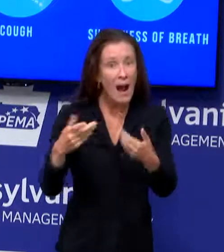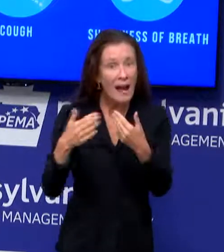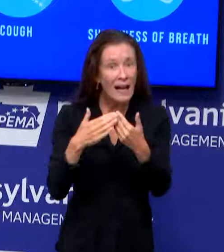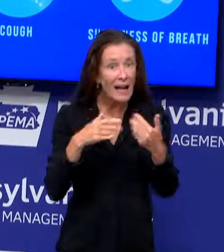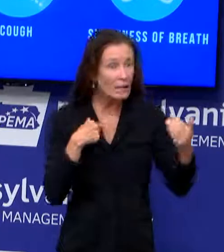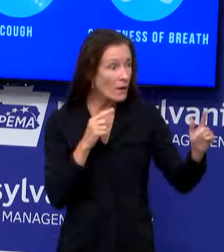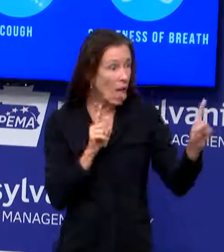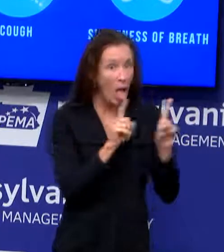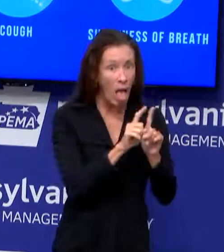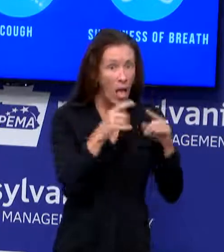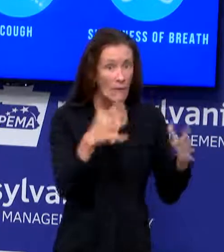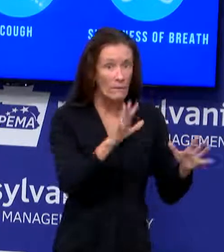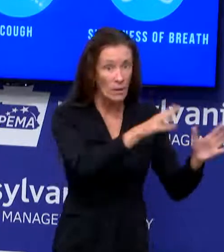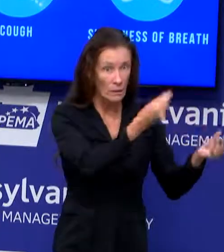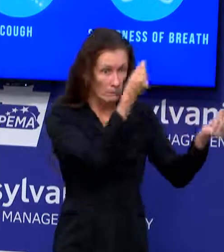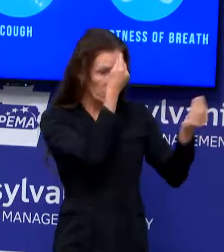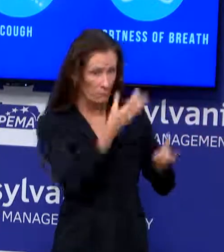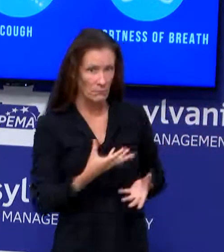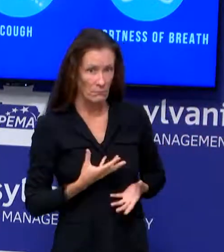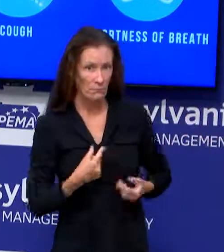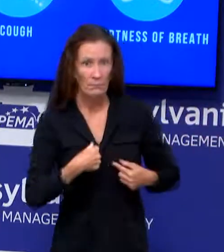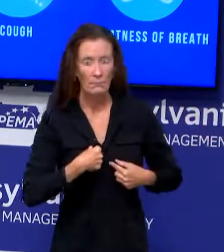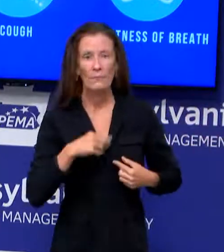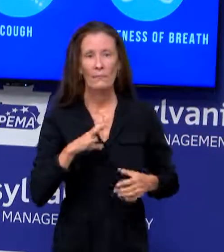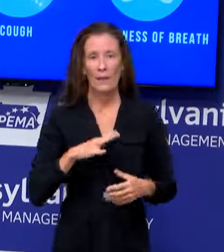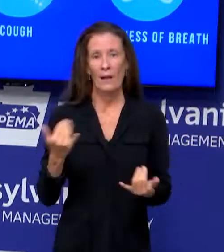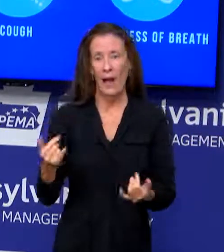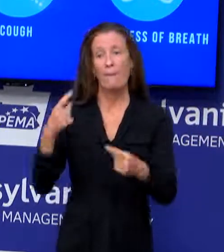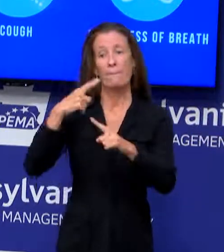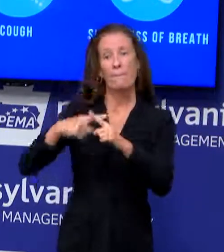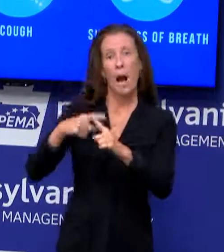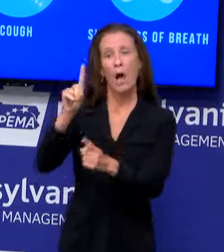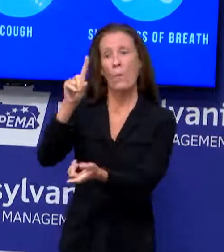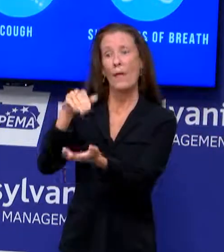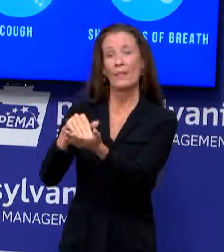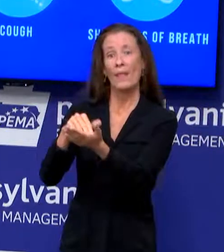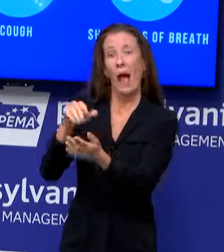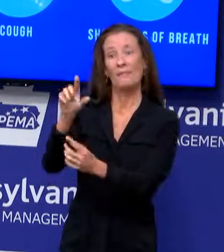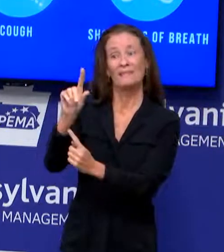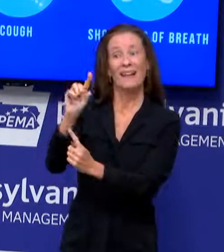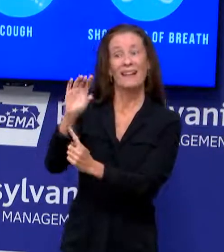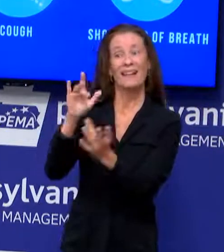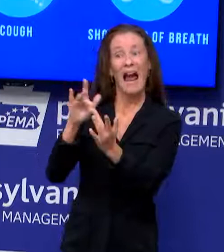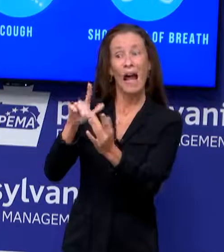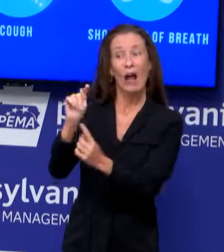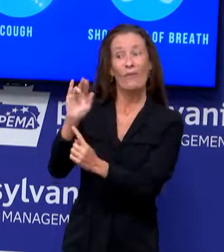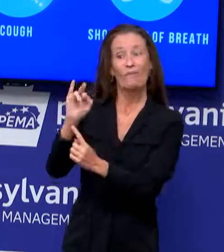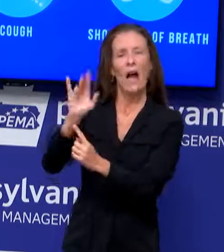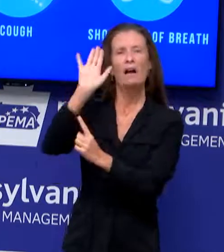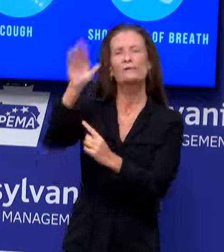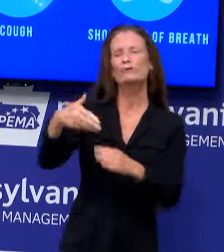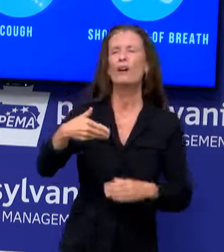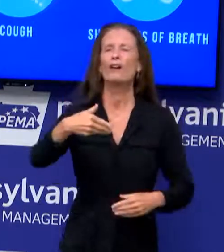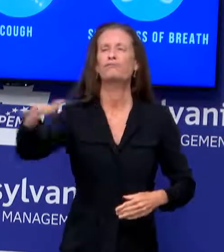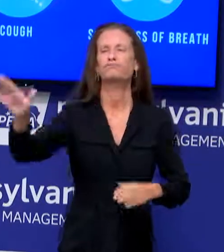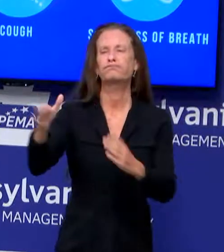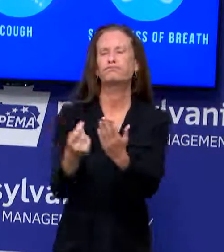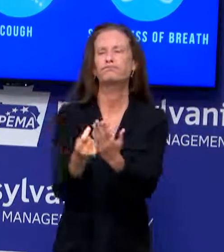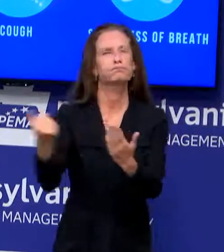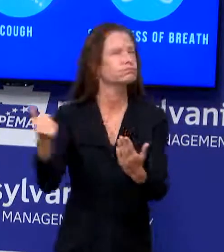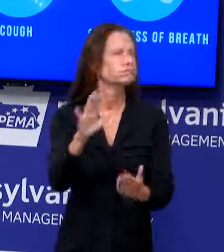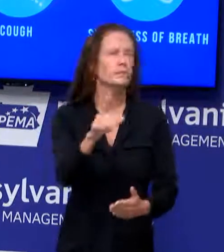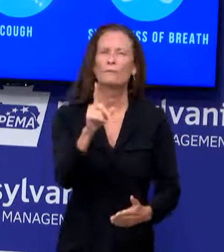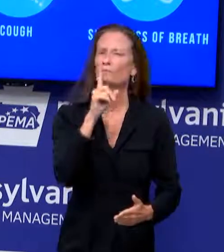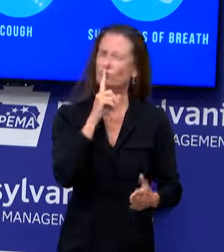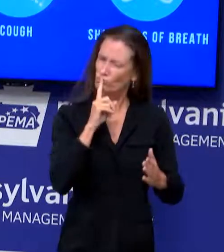over 1,200 contact tracers. It actually enhances their efforts. When